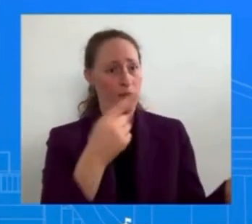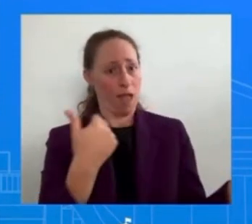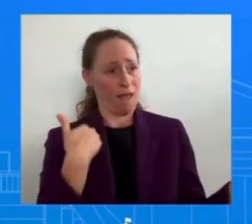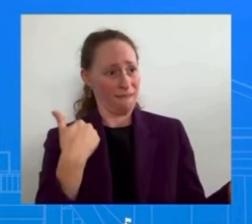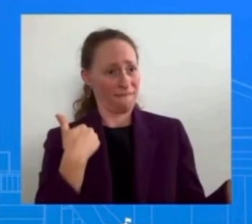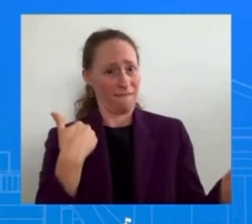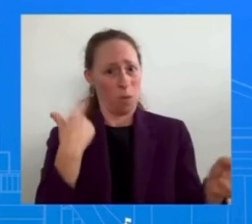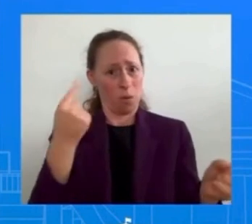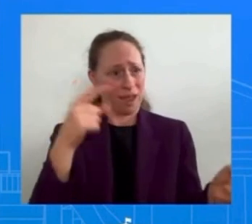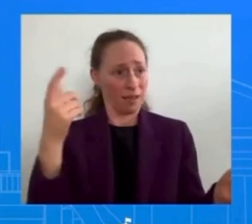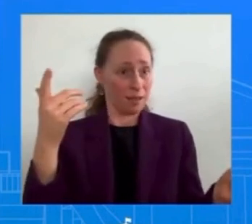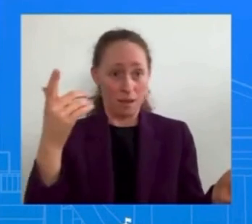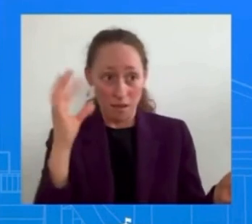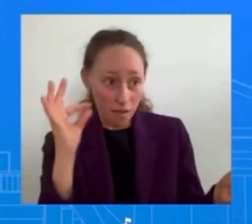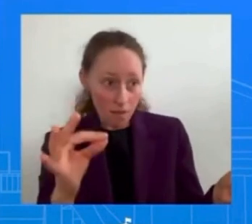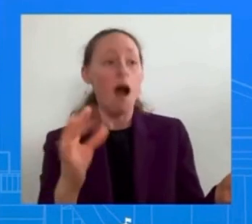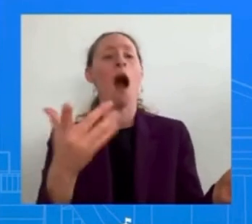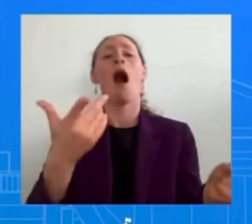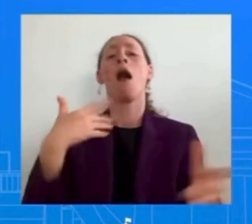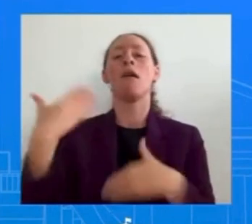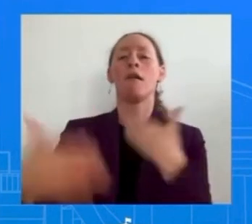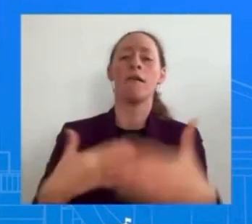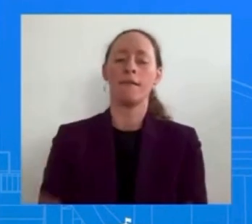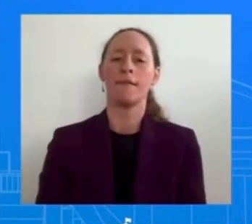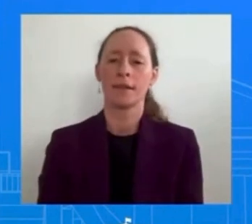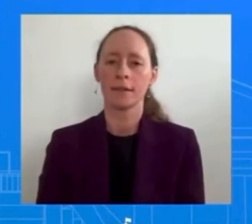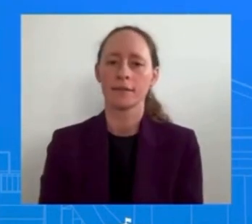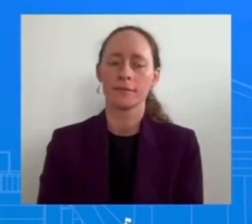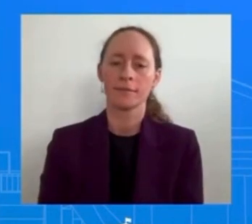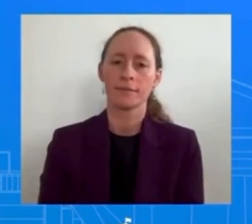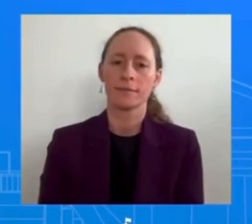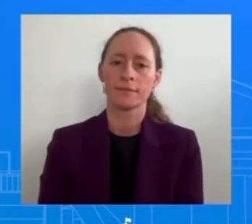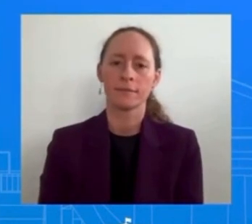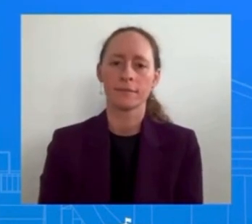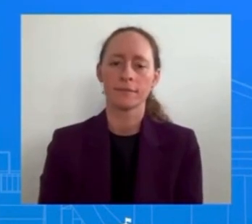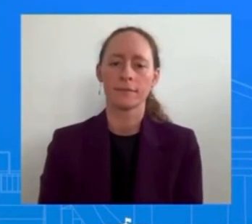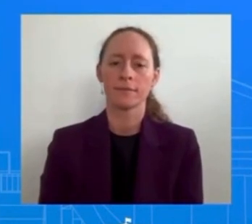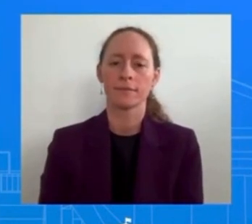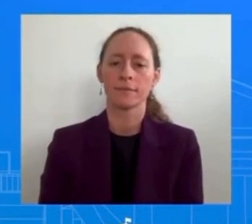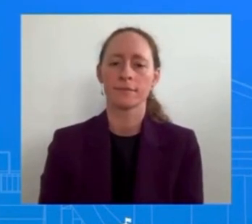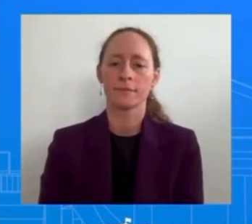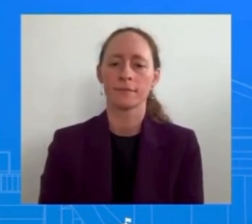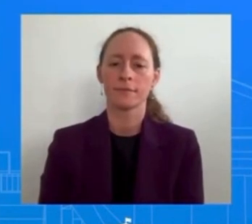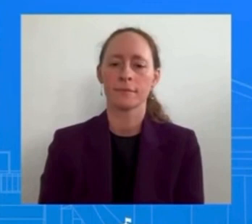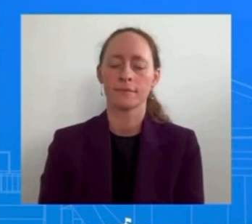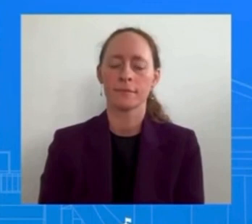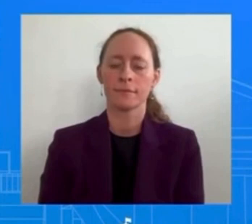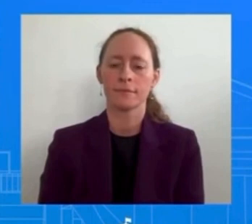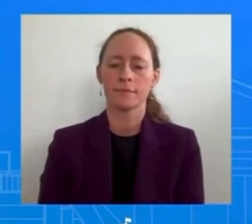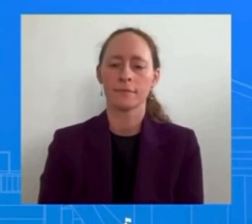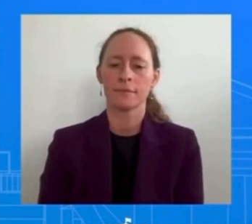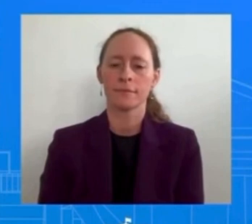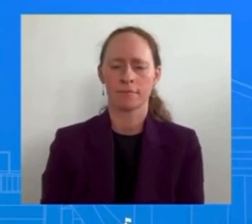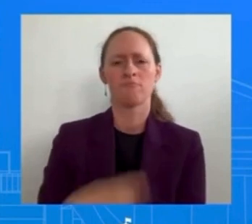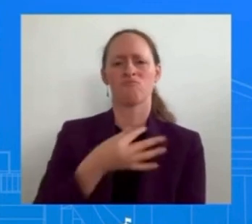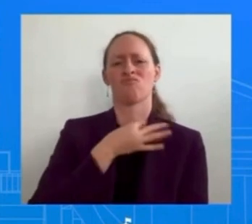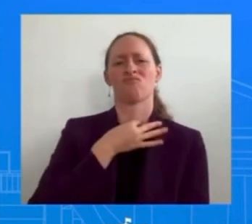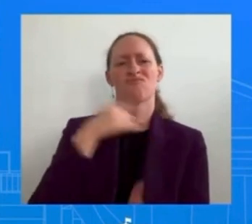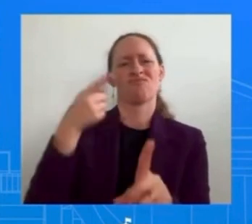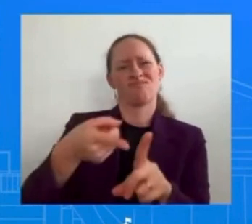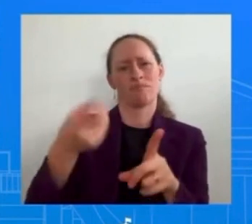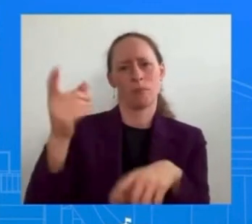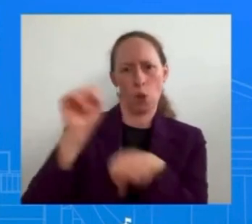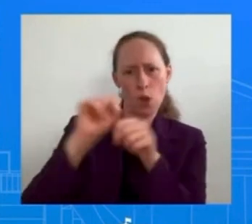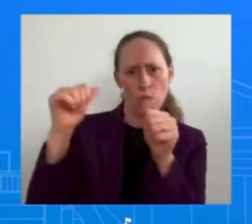that they have. And on your coordination with state officials, you said when we talked to you earlier in the week that you've been encouraging them to really make their